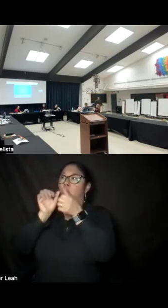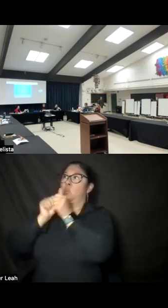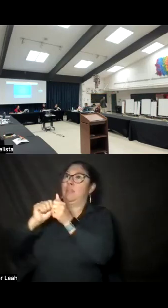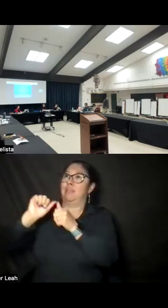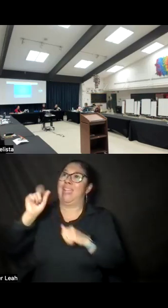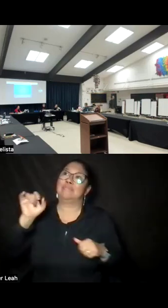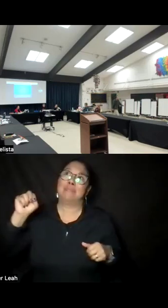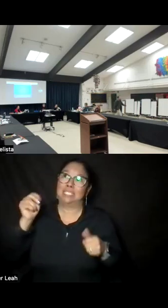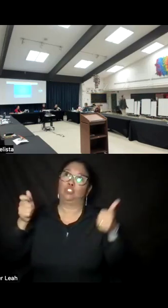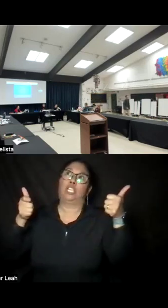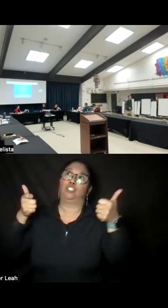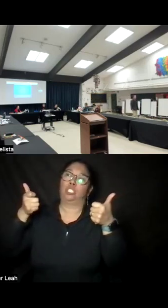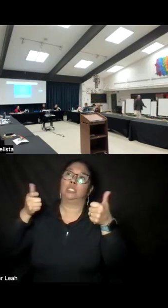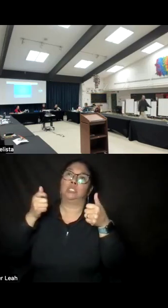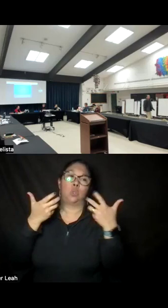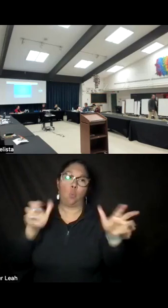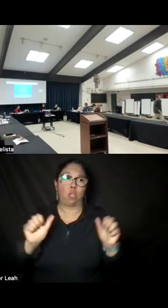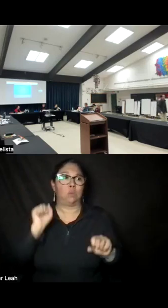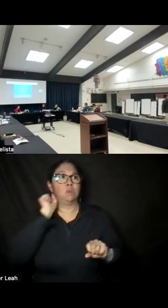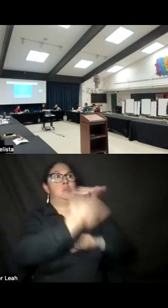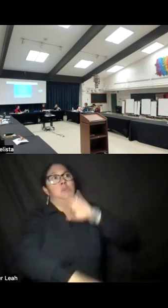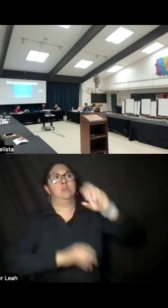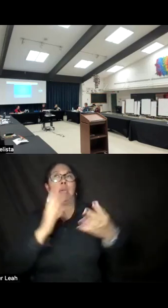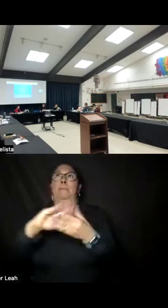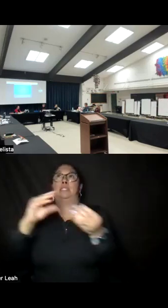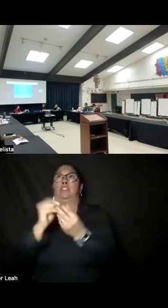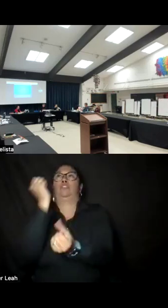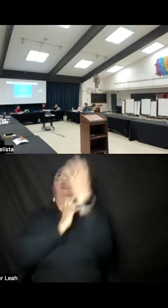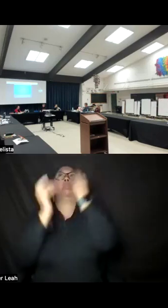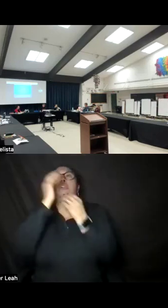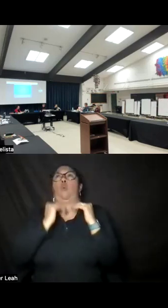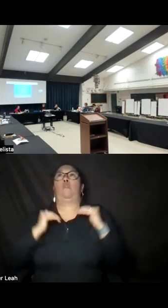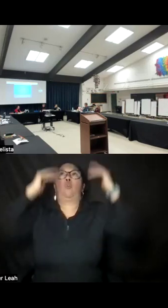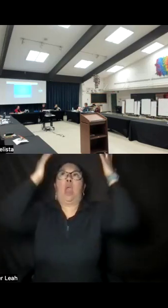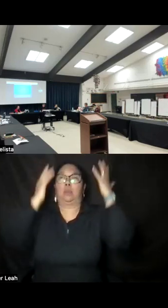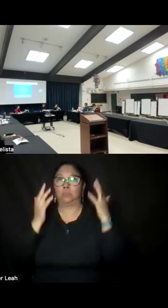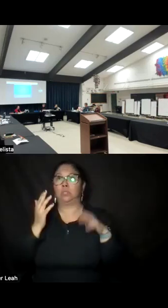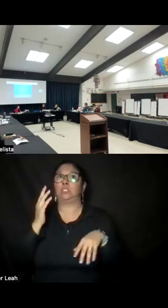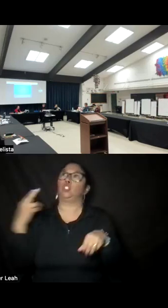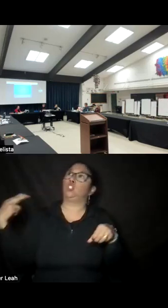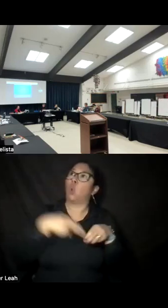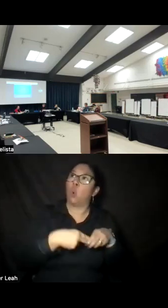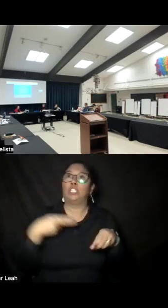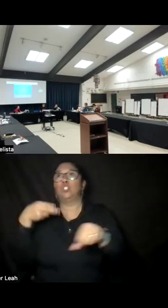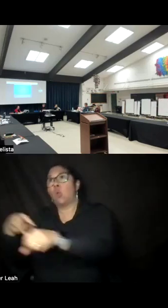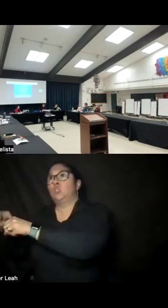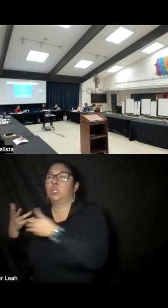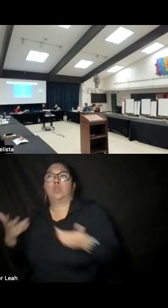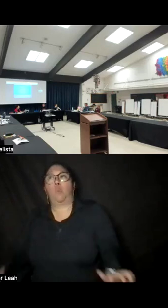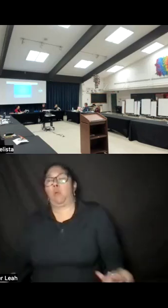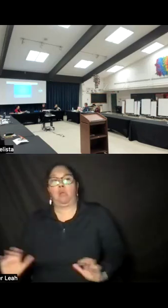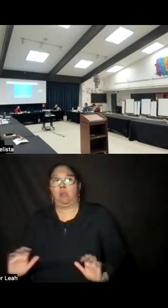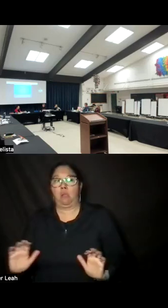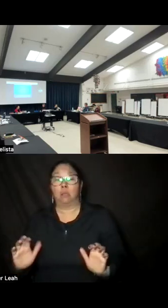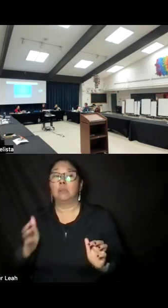to overwhelm with a plethora of messages beyond this, beyond that. Maybe even we'll